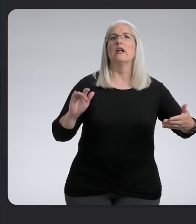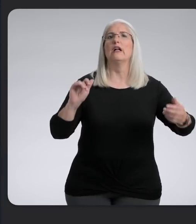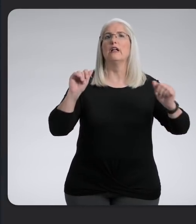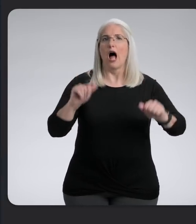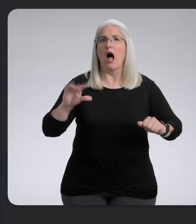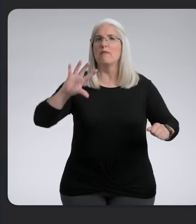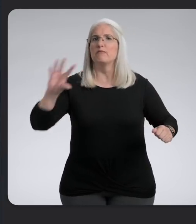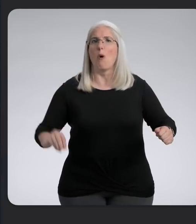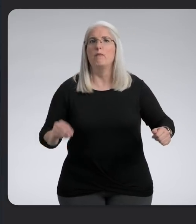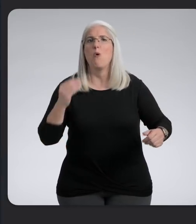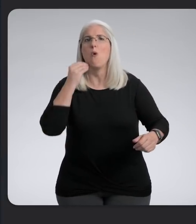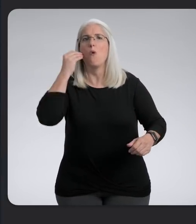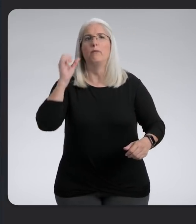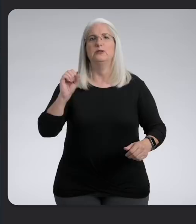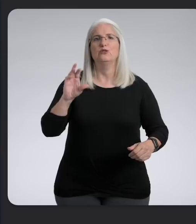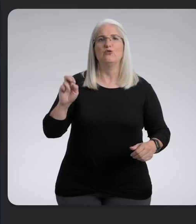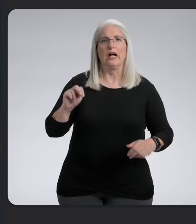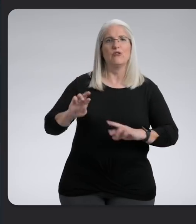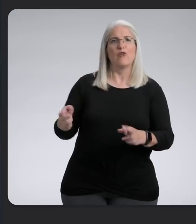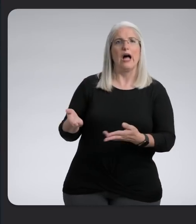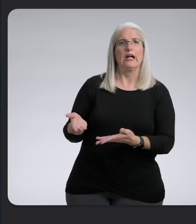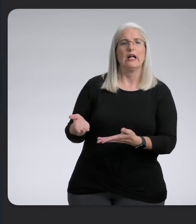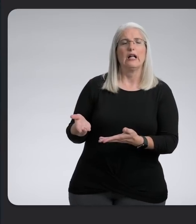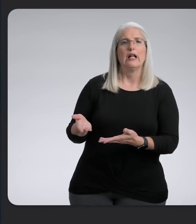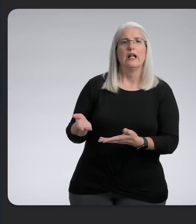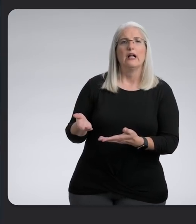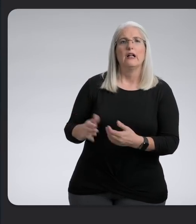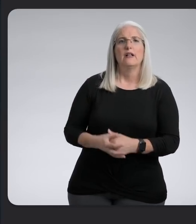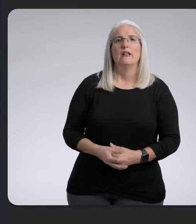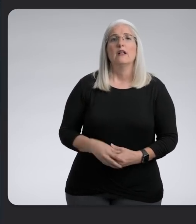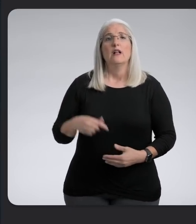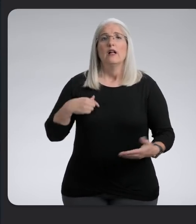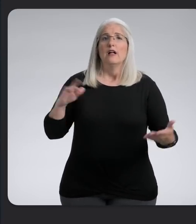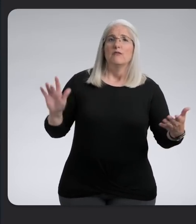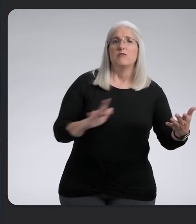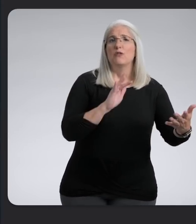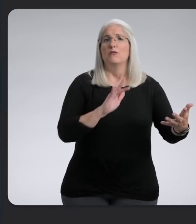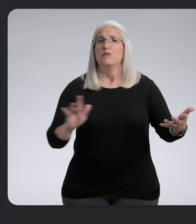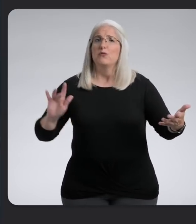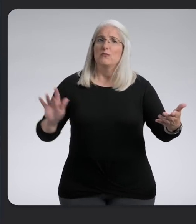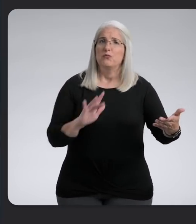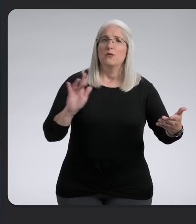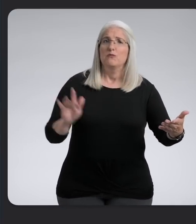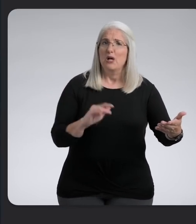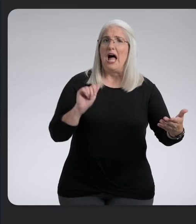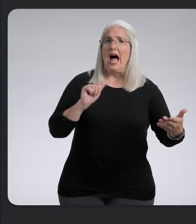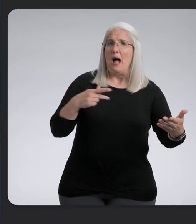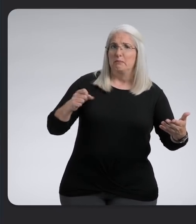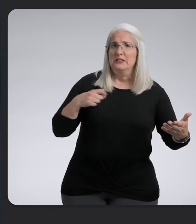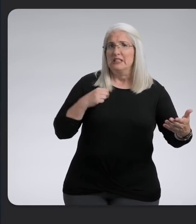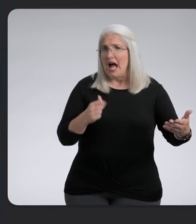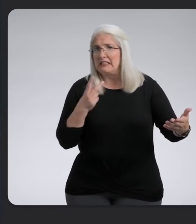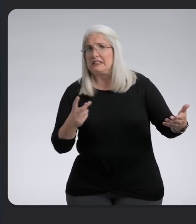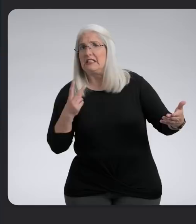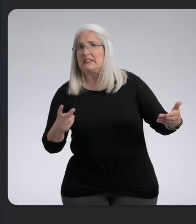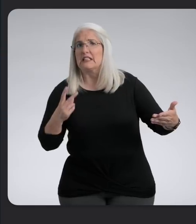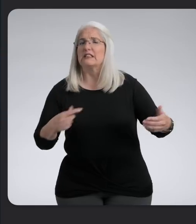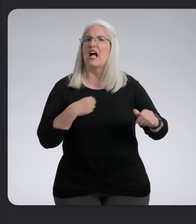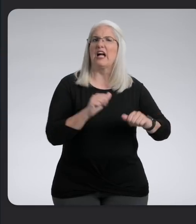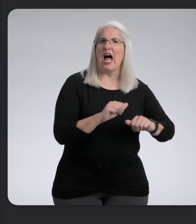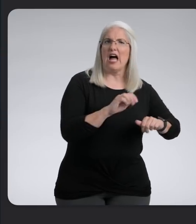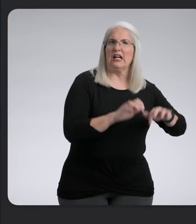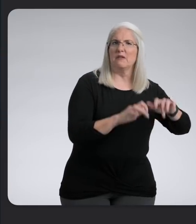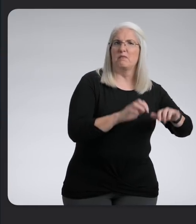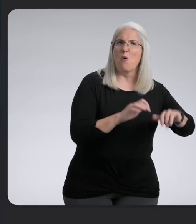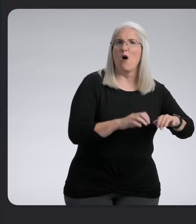iPad home screen. Of course, I can swipe between my pages of apps, and I can use my MacBook's keyboard to open Spotlight